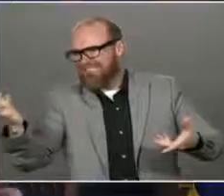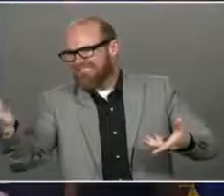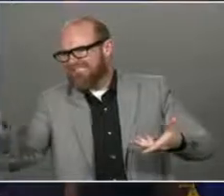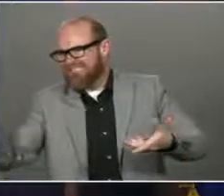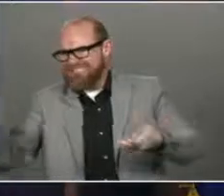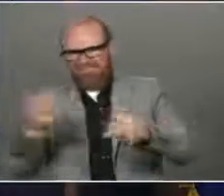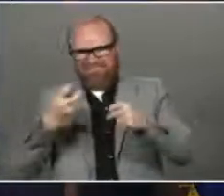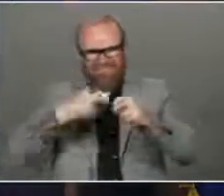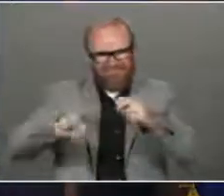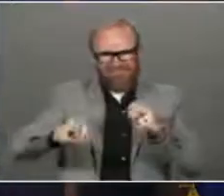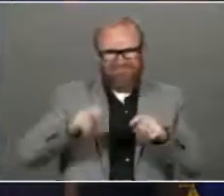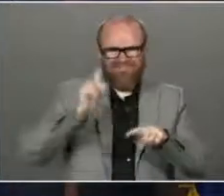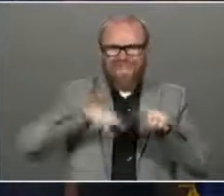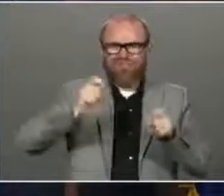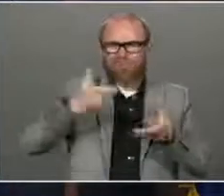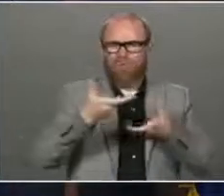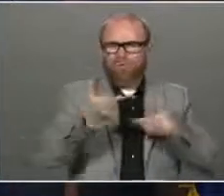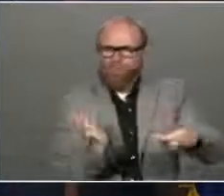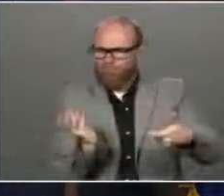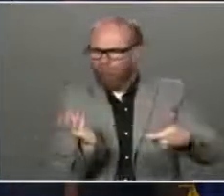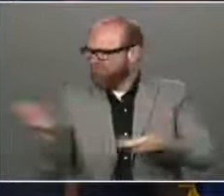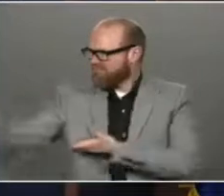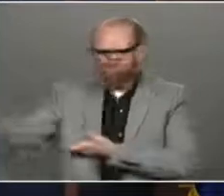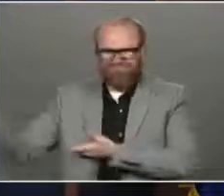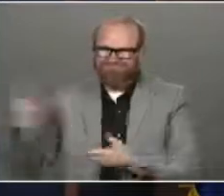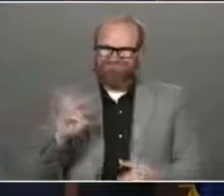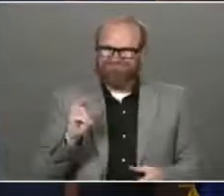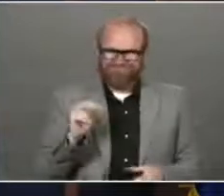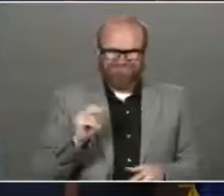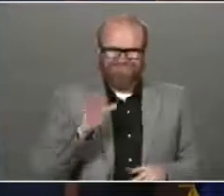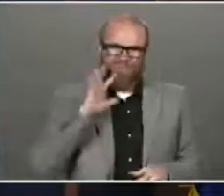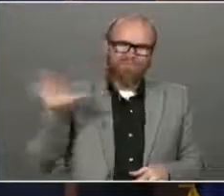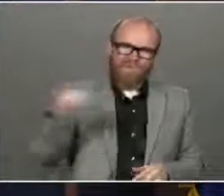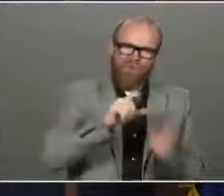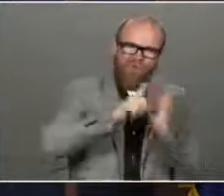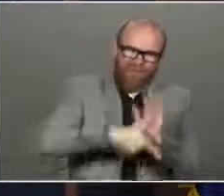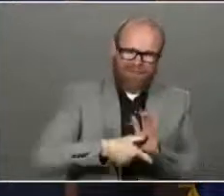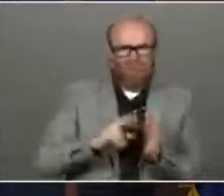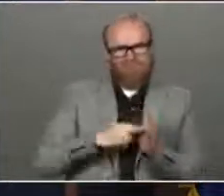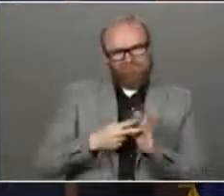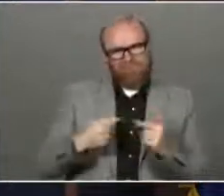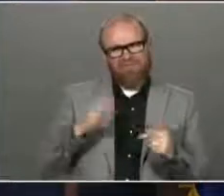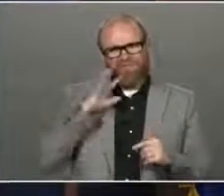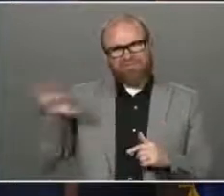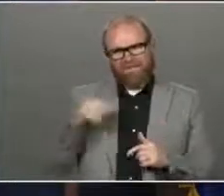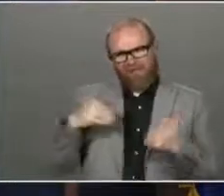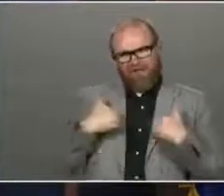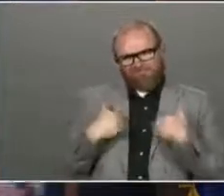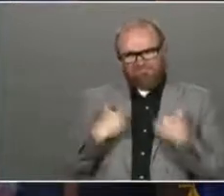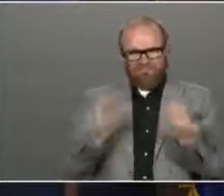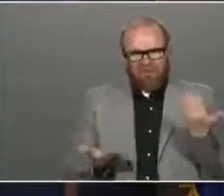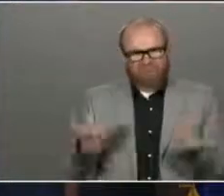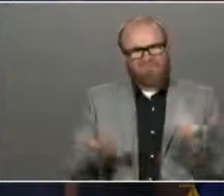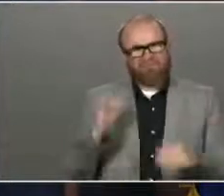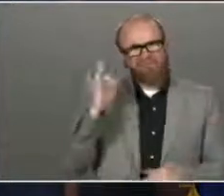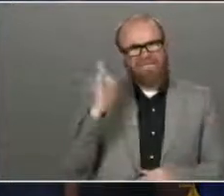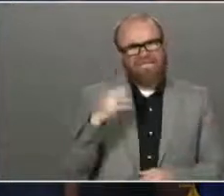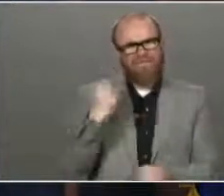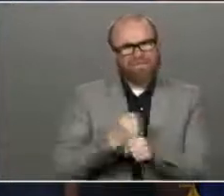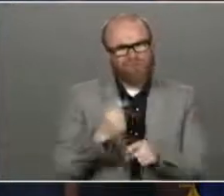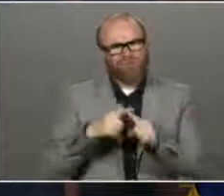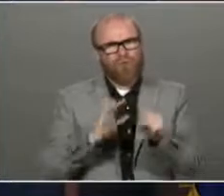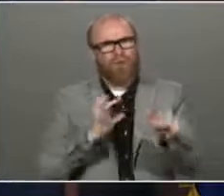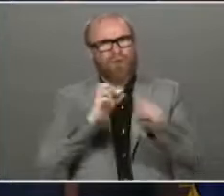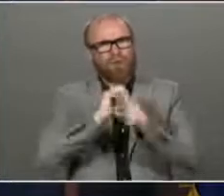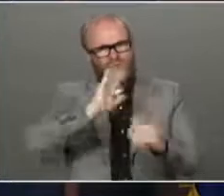direction. But we're just hitting our stride, and it's going to take us 8 years to get everything accomplished that we promised we would accomplish,